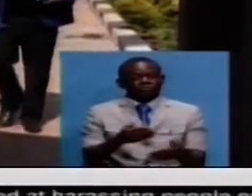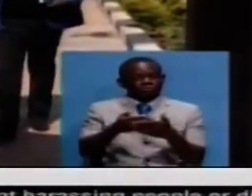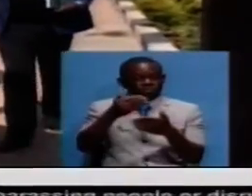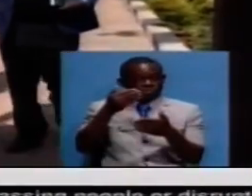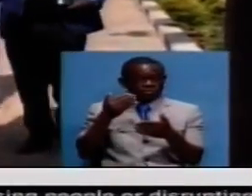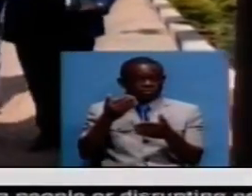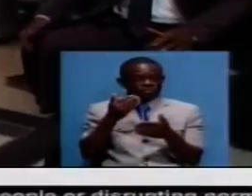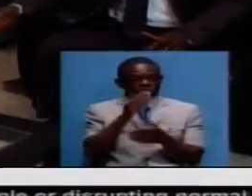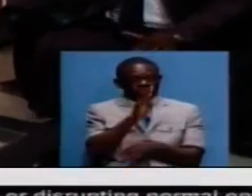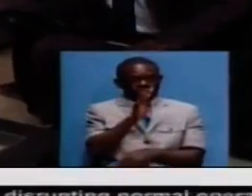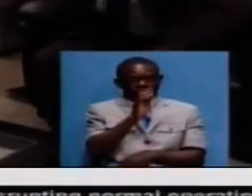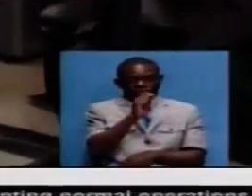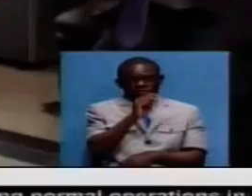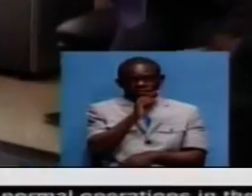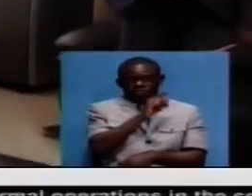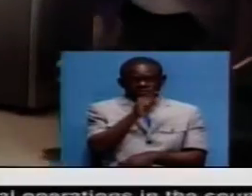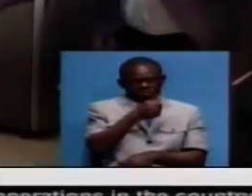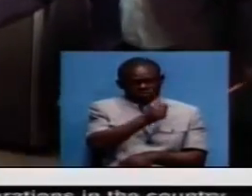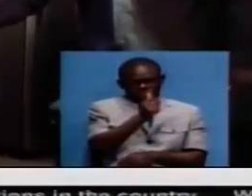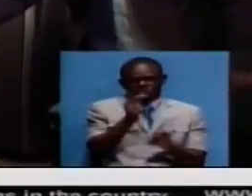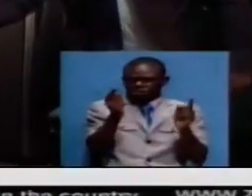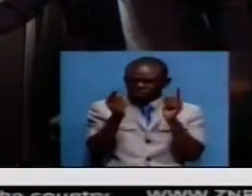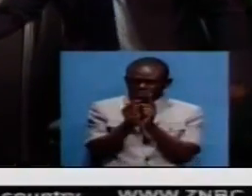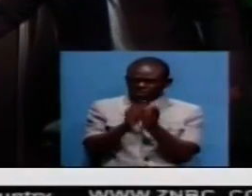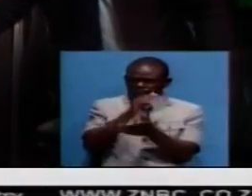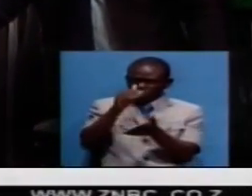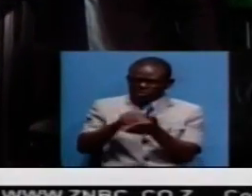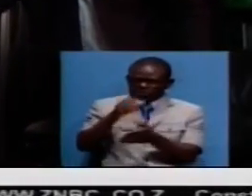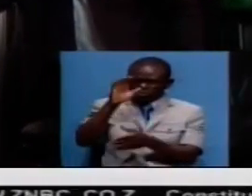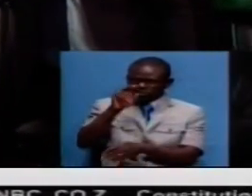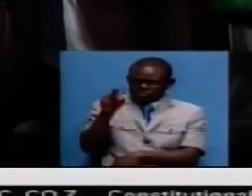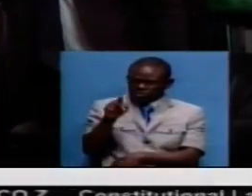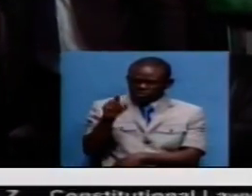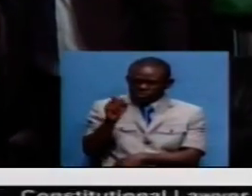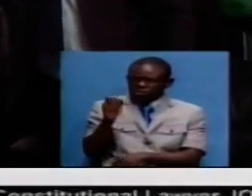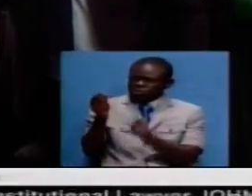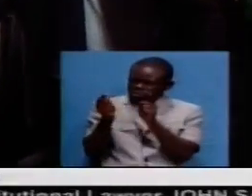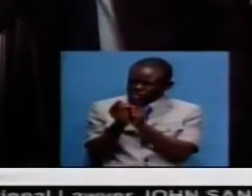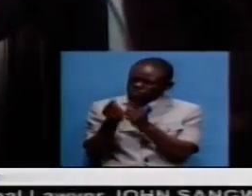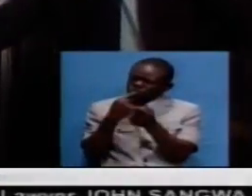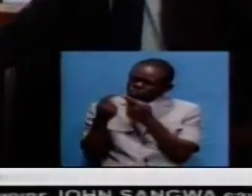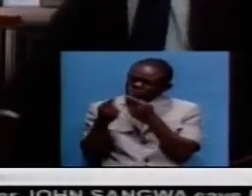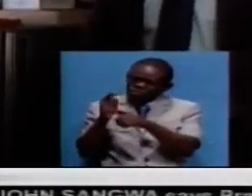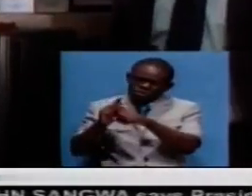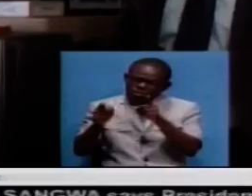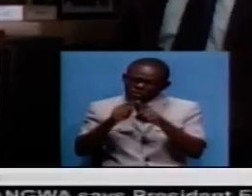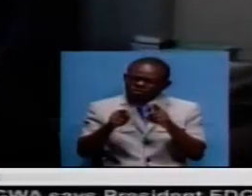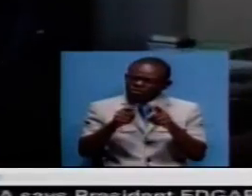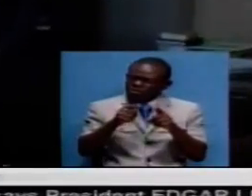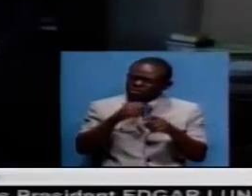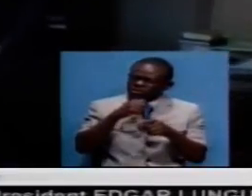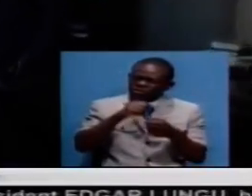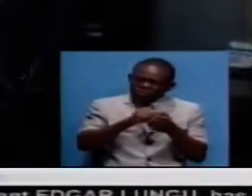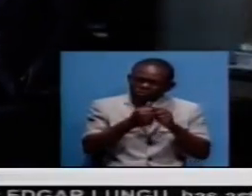Simuntala paid a courtesy call on Central Province Permanent Secretary Kabwe Chanda and shared notes on various issues affecting teachers. Both